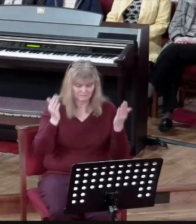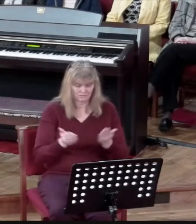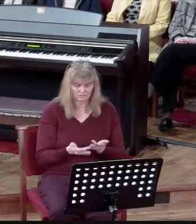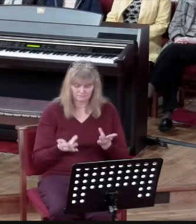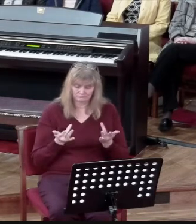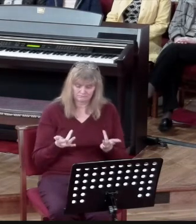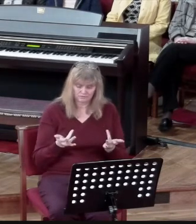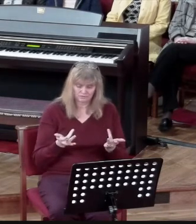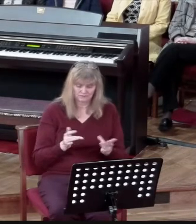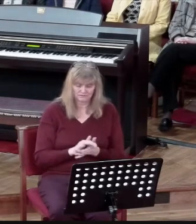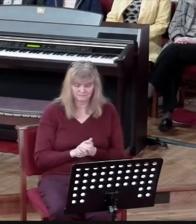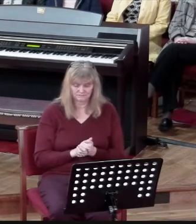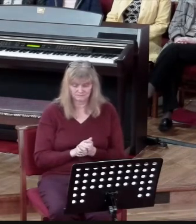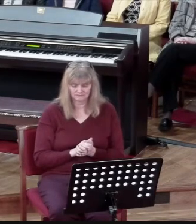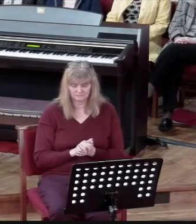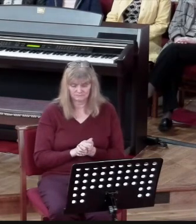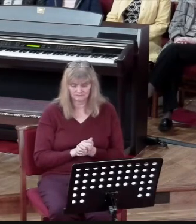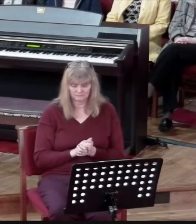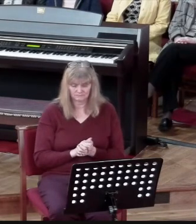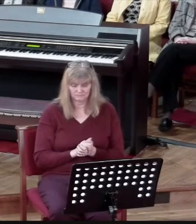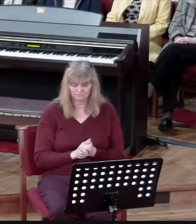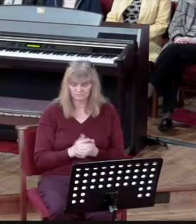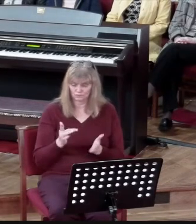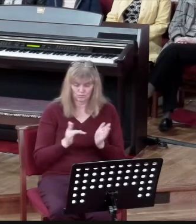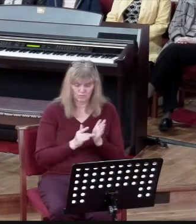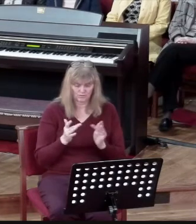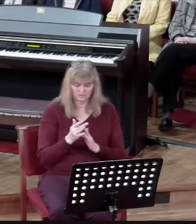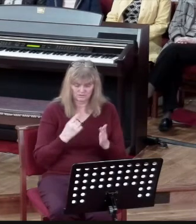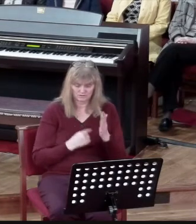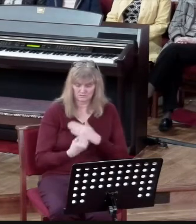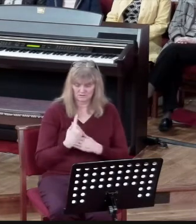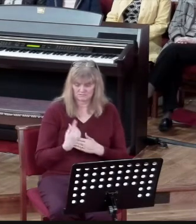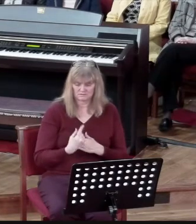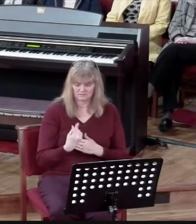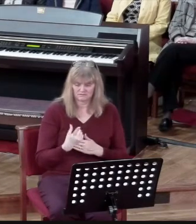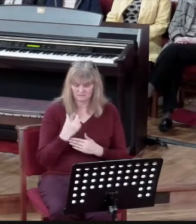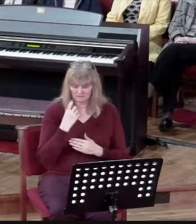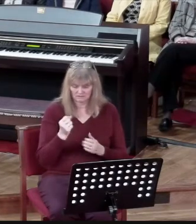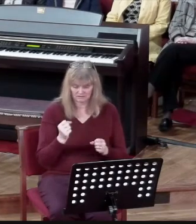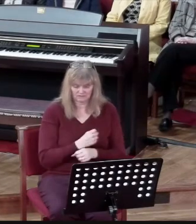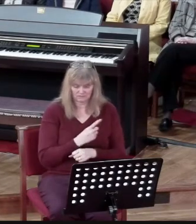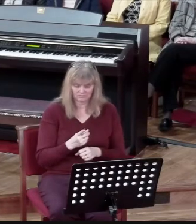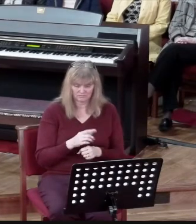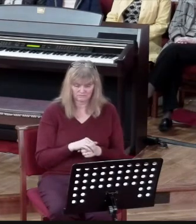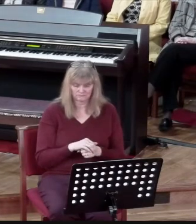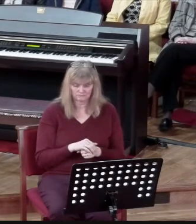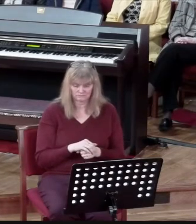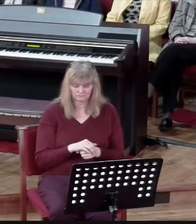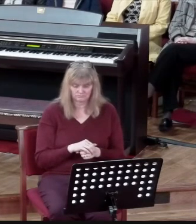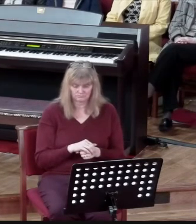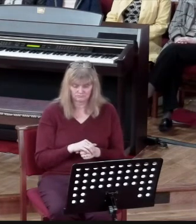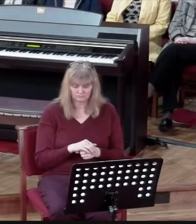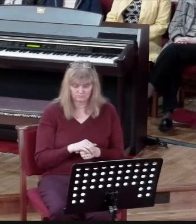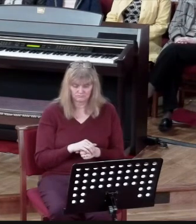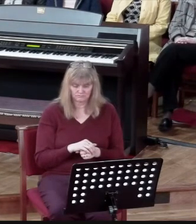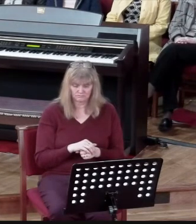yet, anyway. Anyway, they can't do that. Only Jesus can do that. We start, first of all, by responding to that